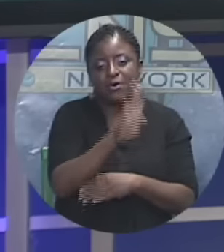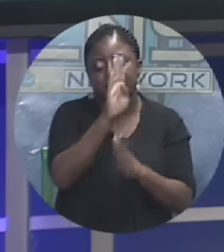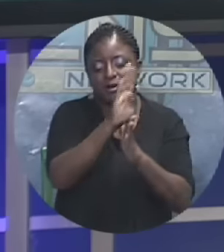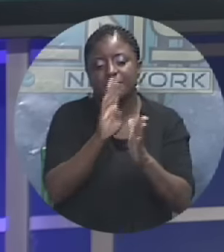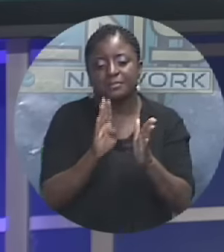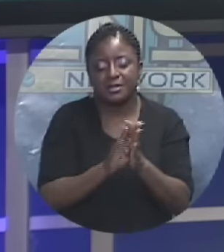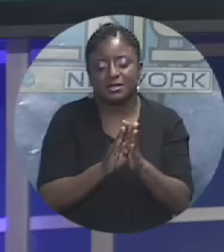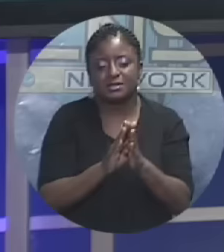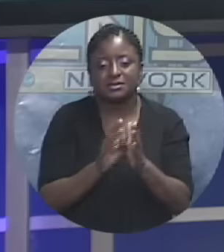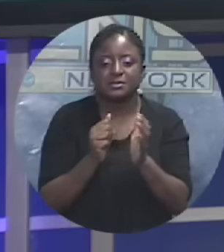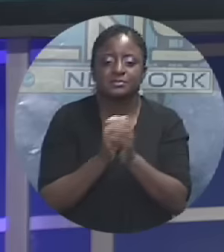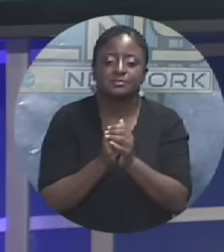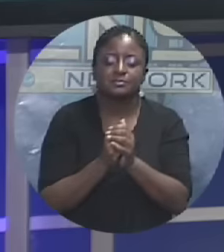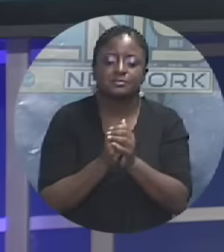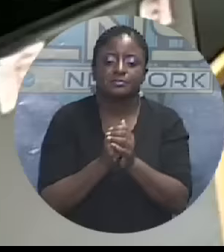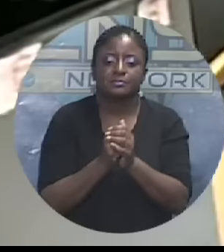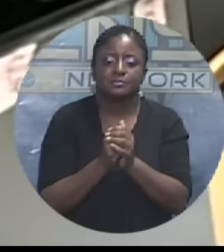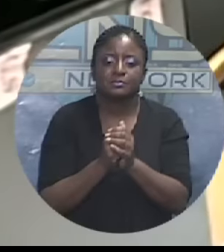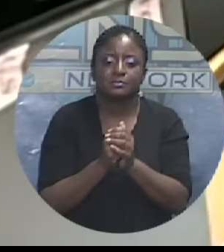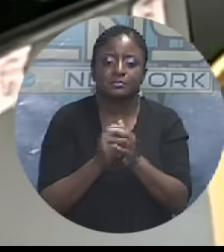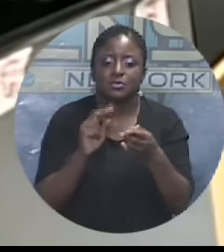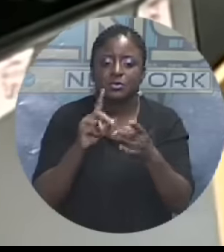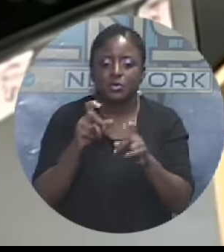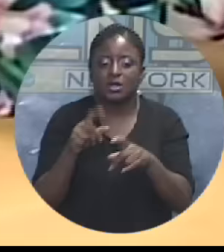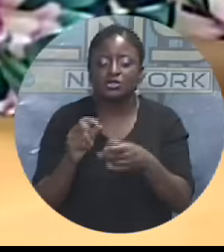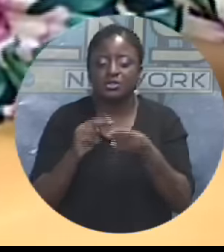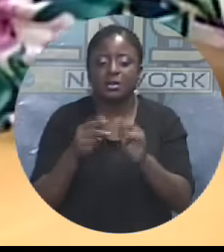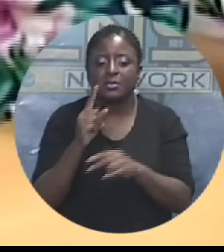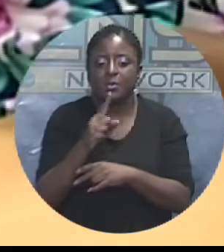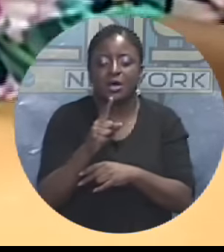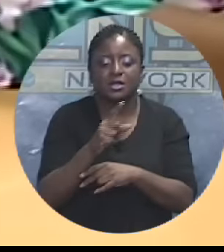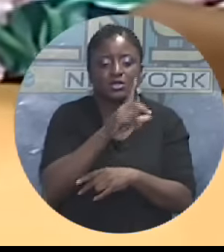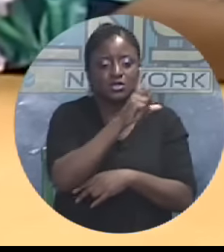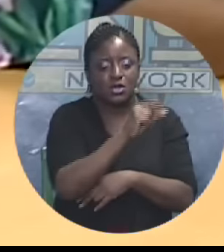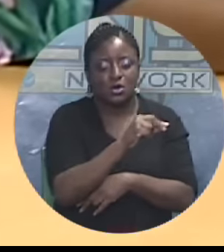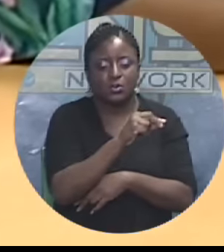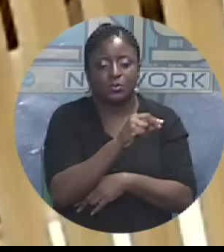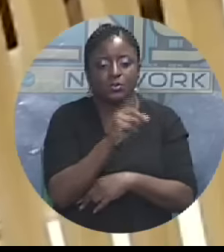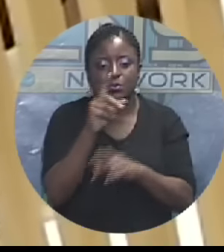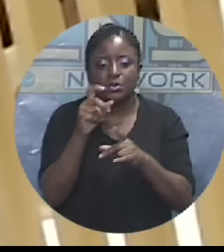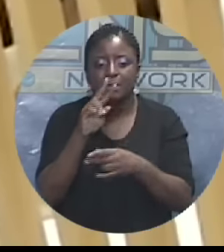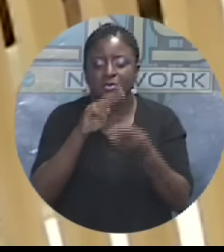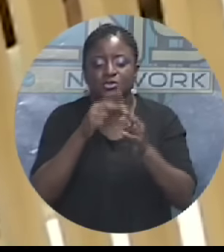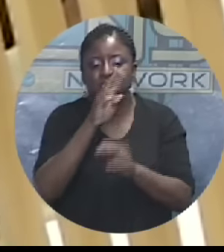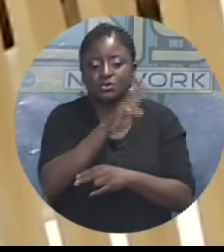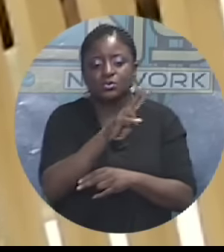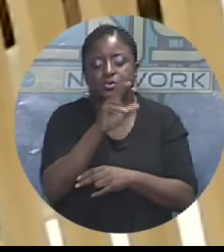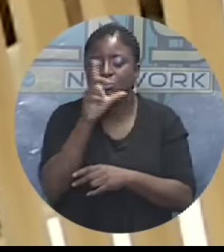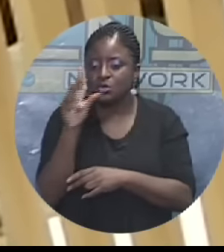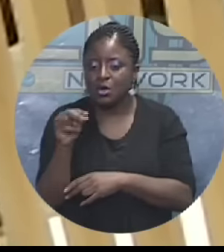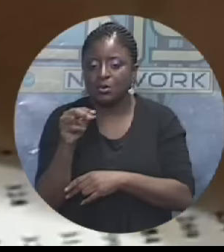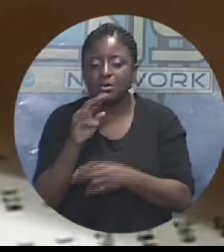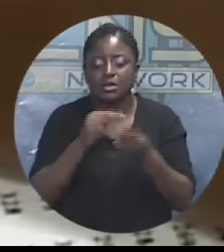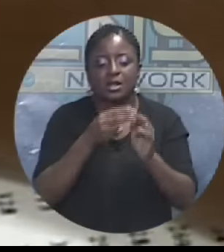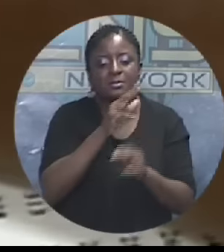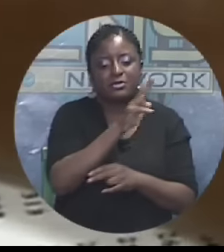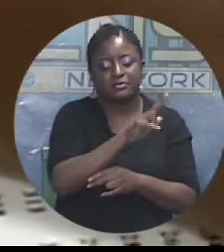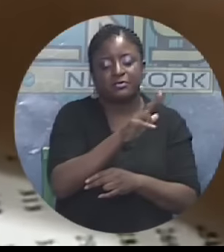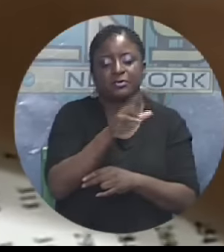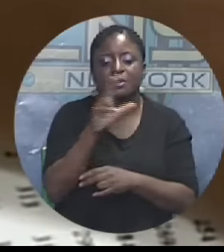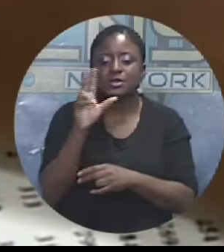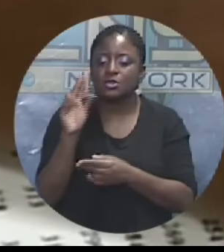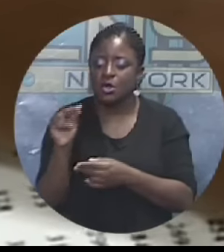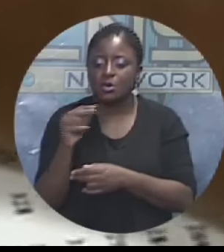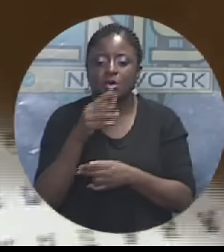local reaction tonight. Question number one, no. Number two, no. Number three, no. Number